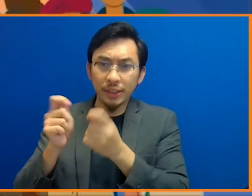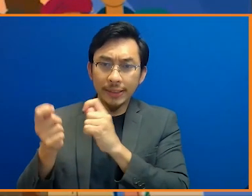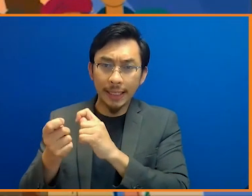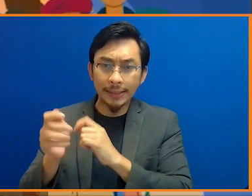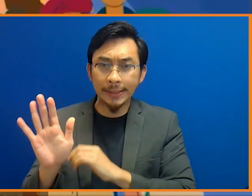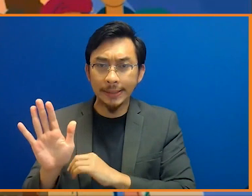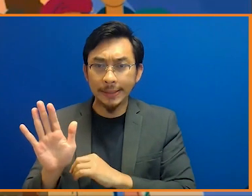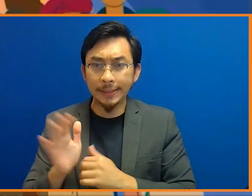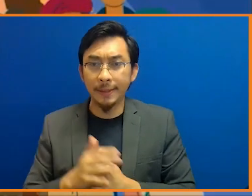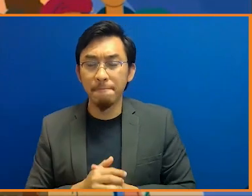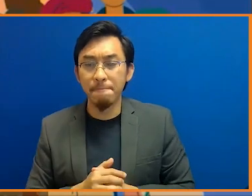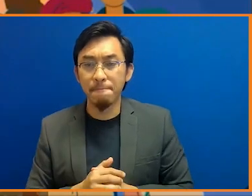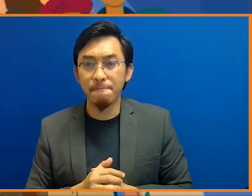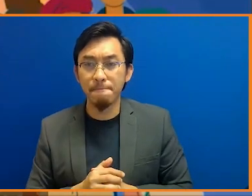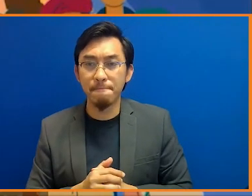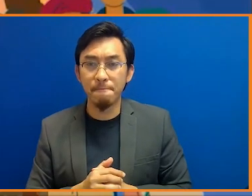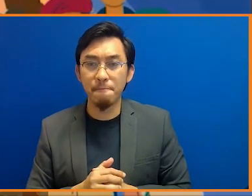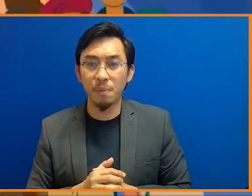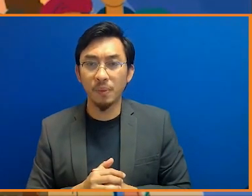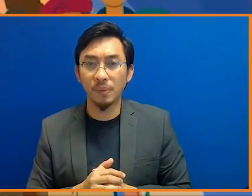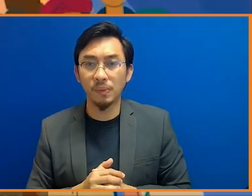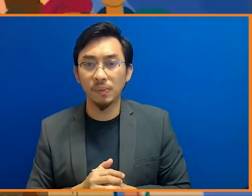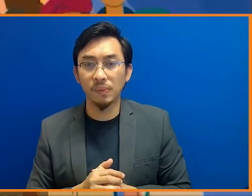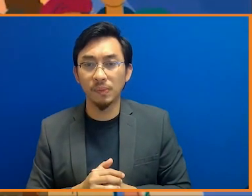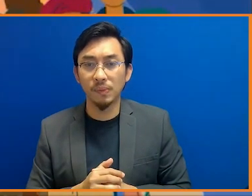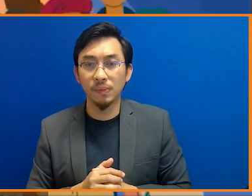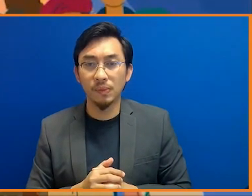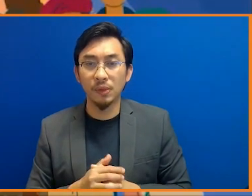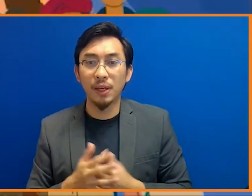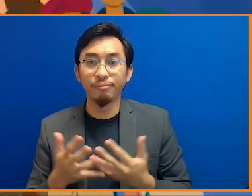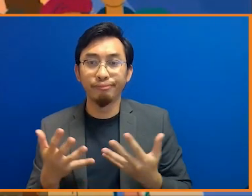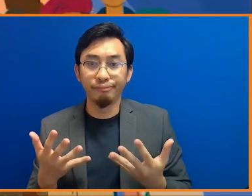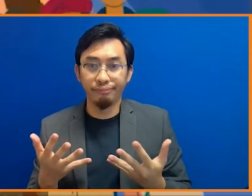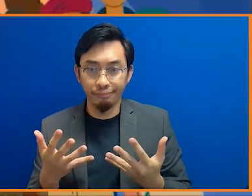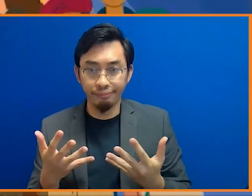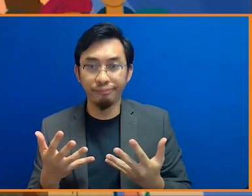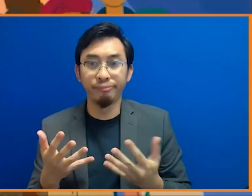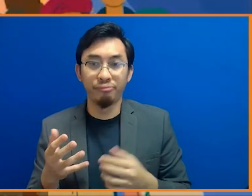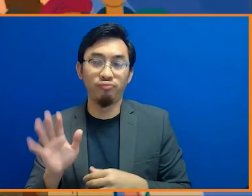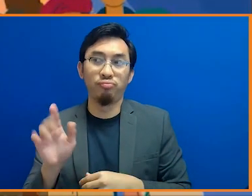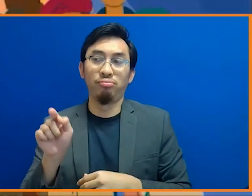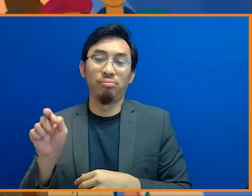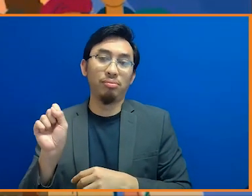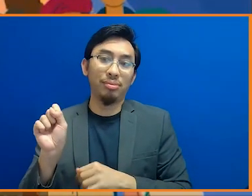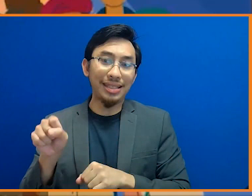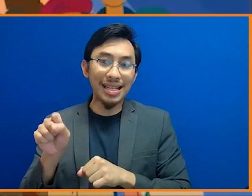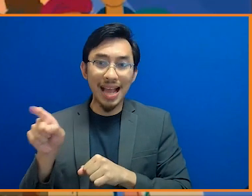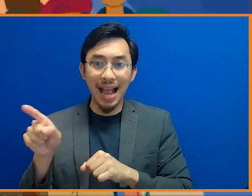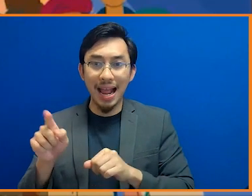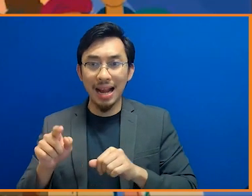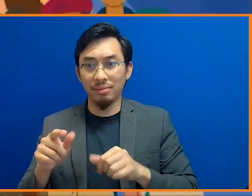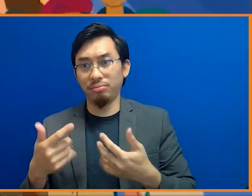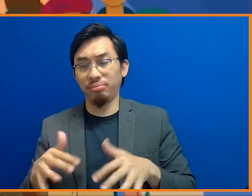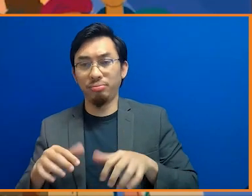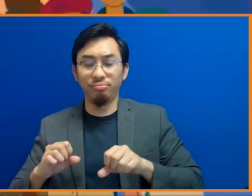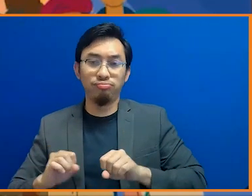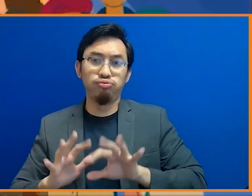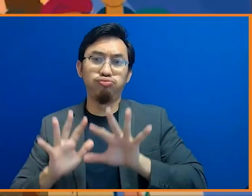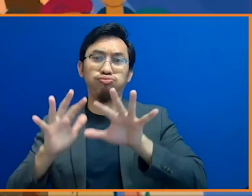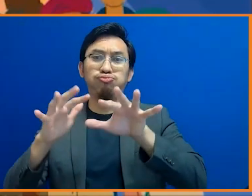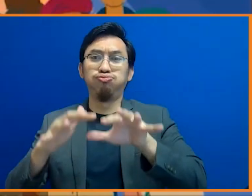above the seafloor that change being disturbed, and then that's create tsunami.